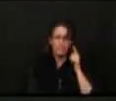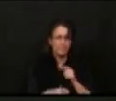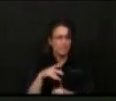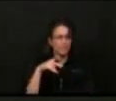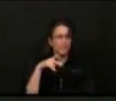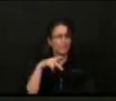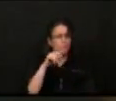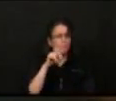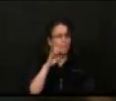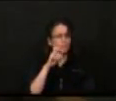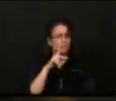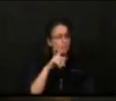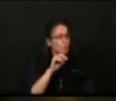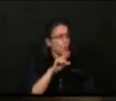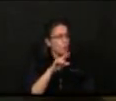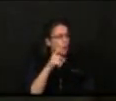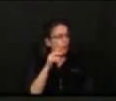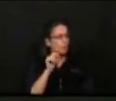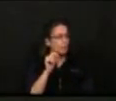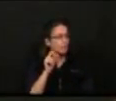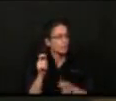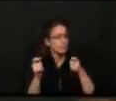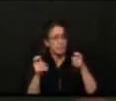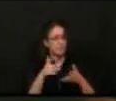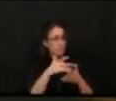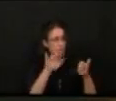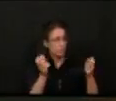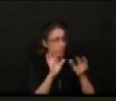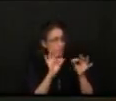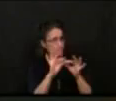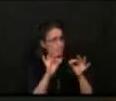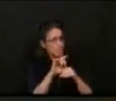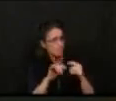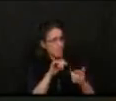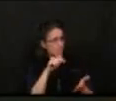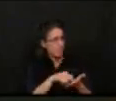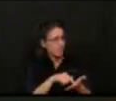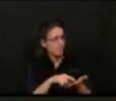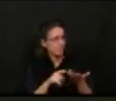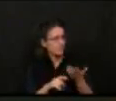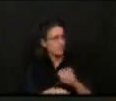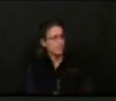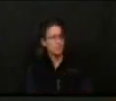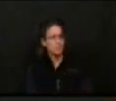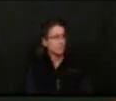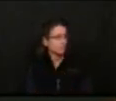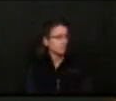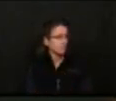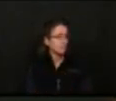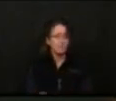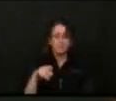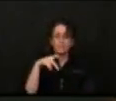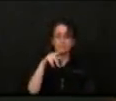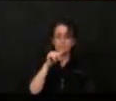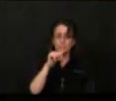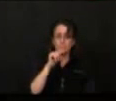grants manager have anything that they'd like to add about this at this point, or anything that you think we need to know about this one. No, I think at this point in